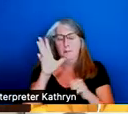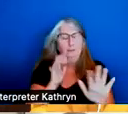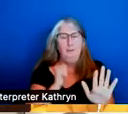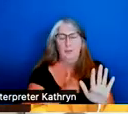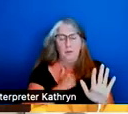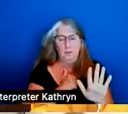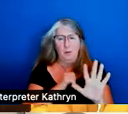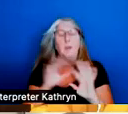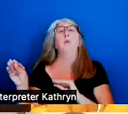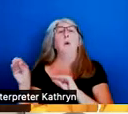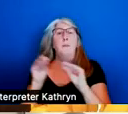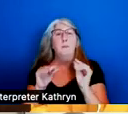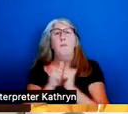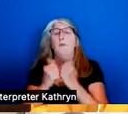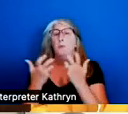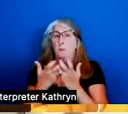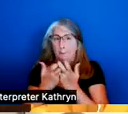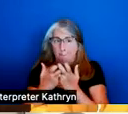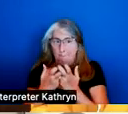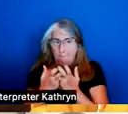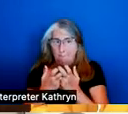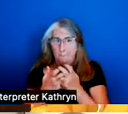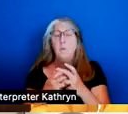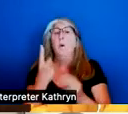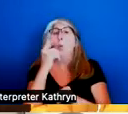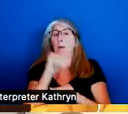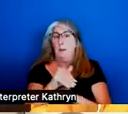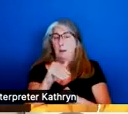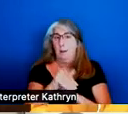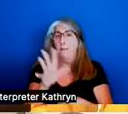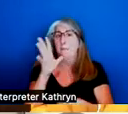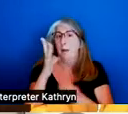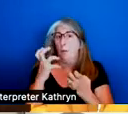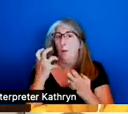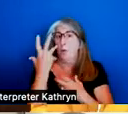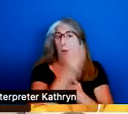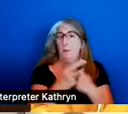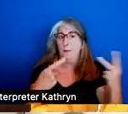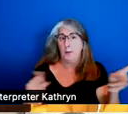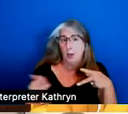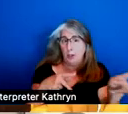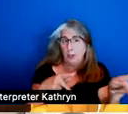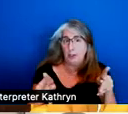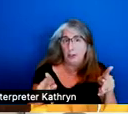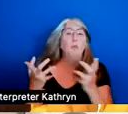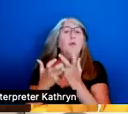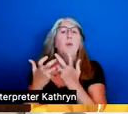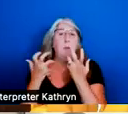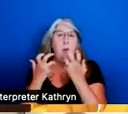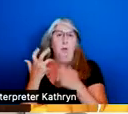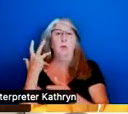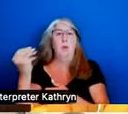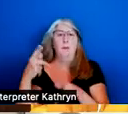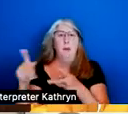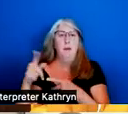moved with my roommate. So one night she wanted to go party, and I was born Seventh-day Adventist. We don't